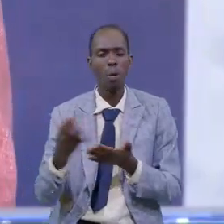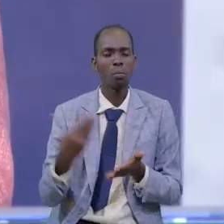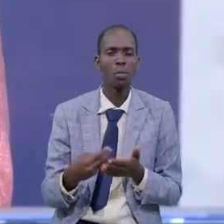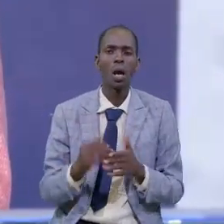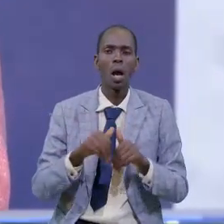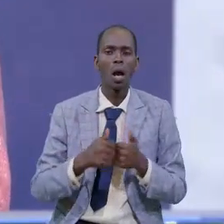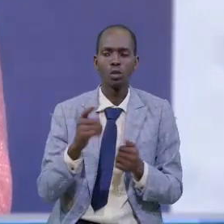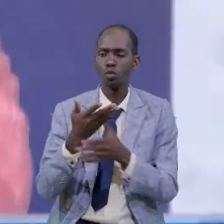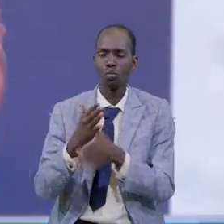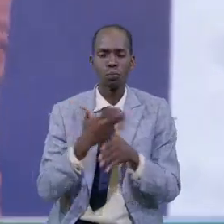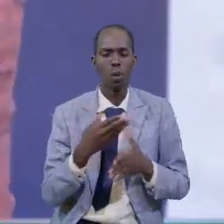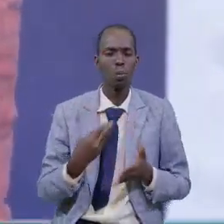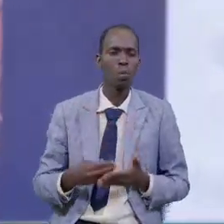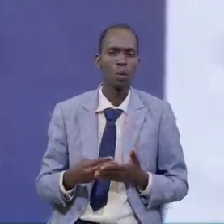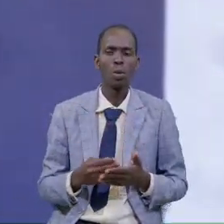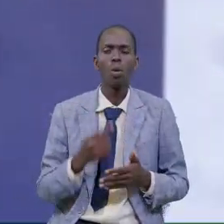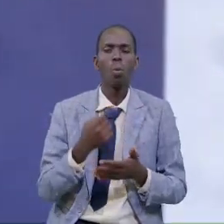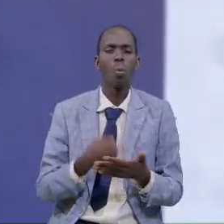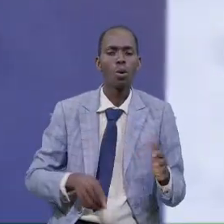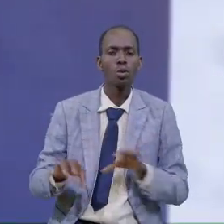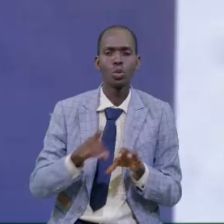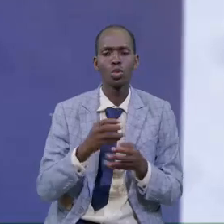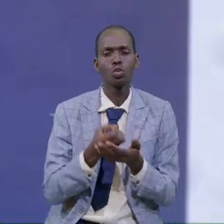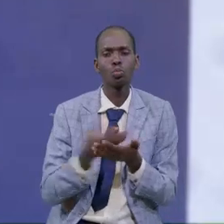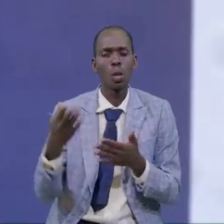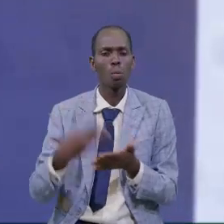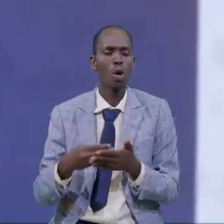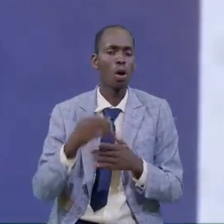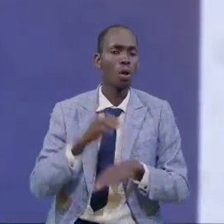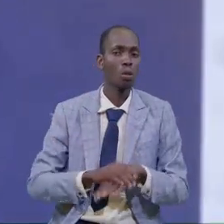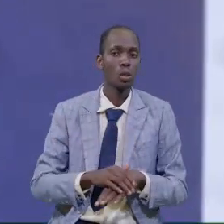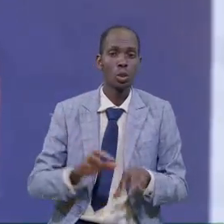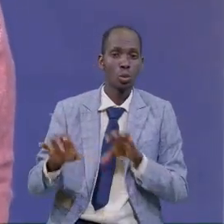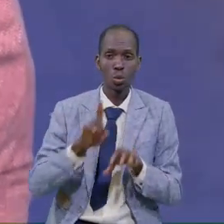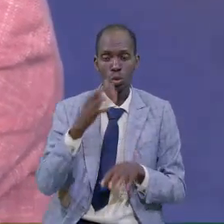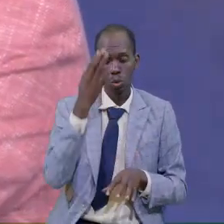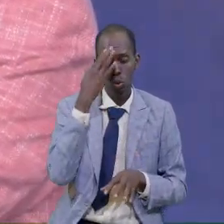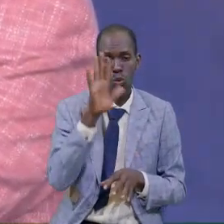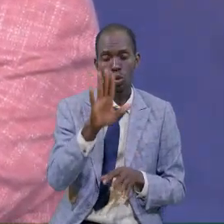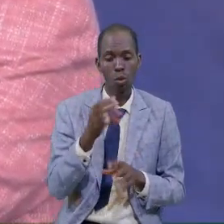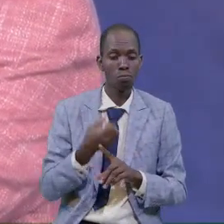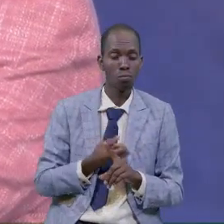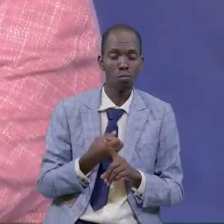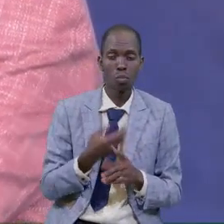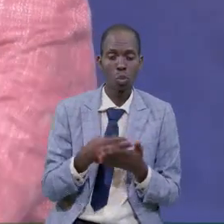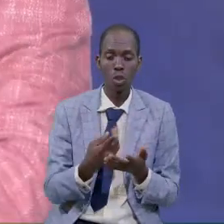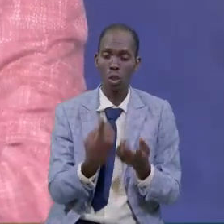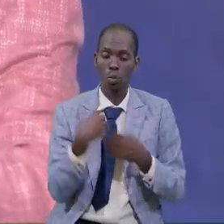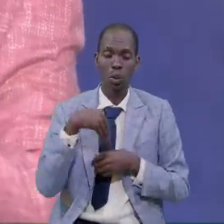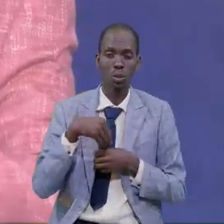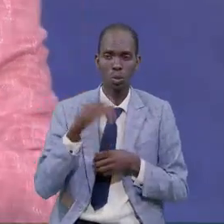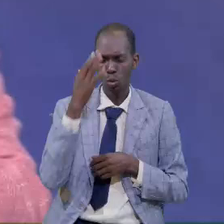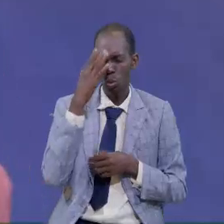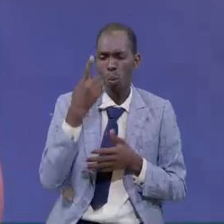spend money on? Do you know your income? Do you know what you need to spend money on? And